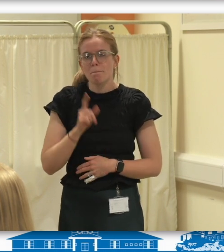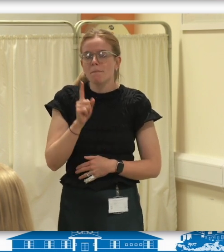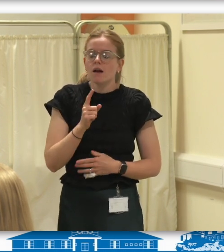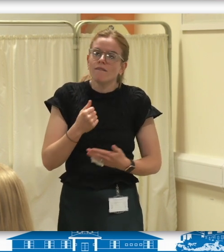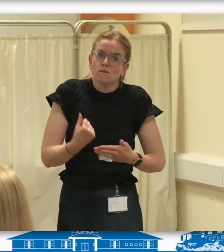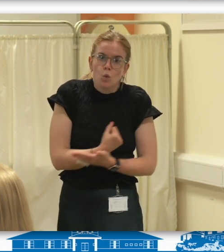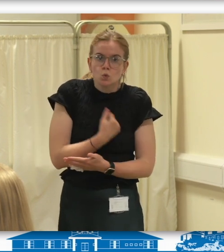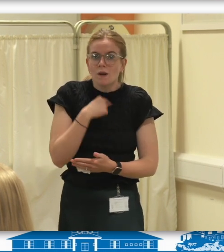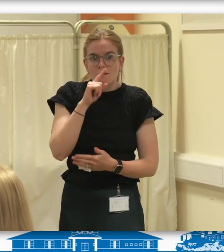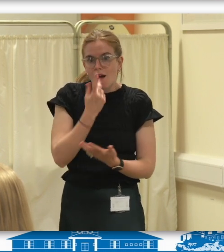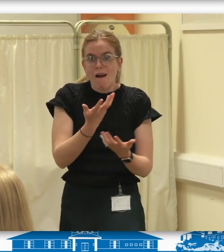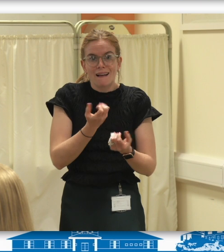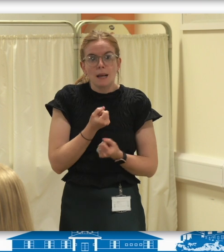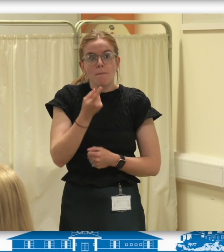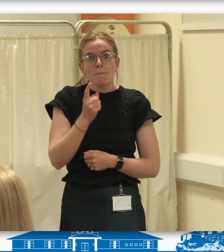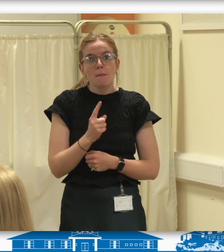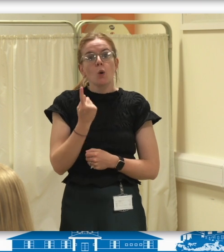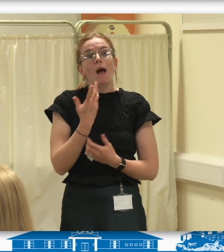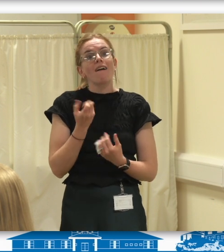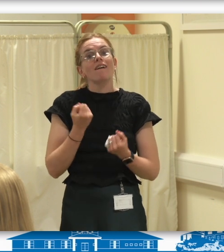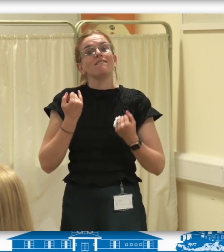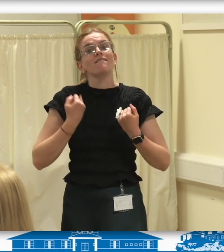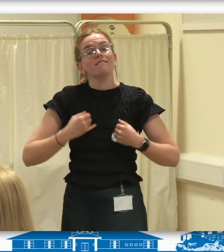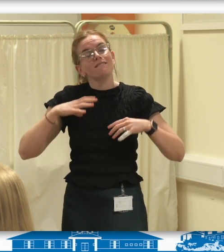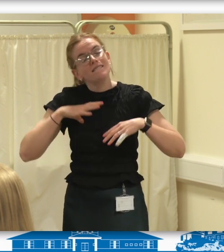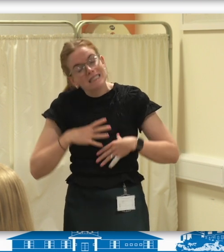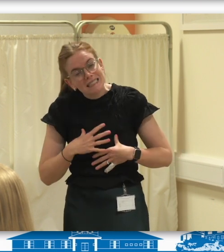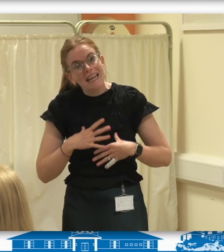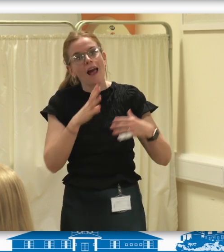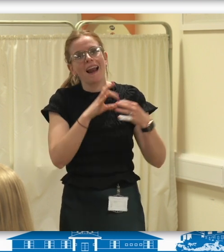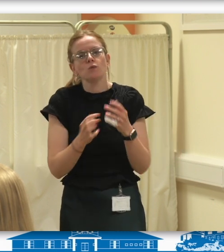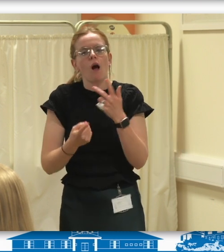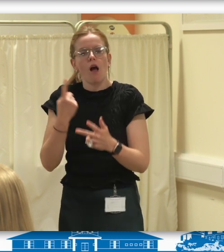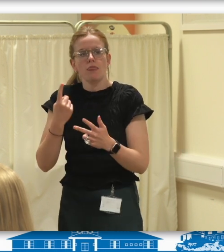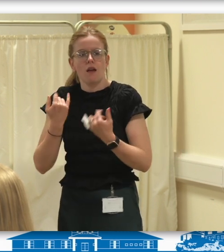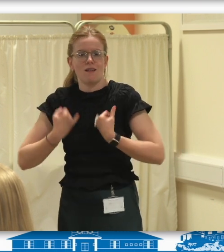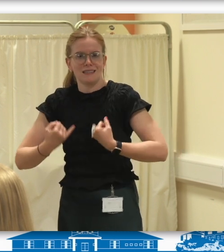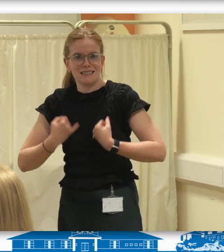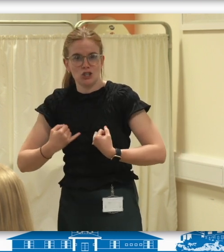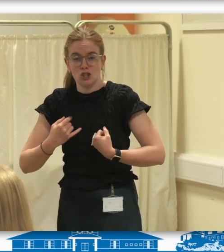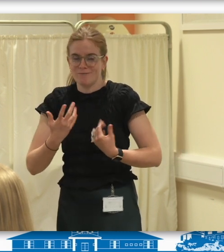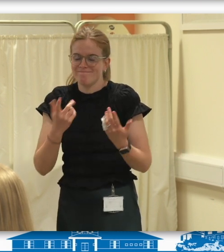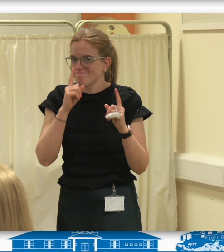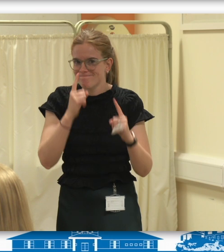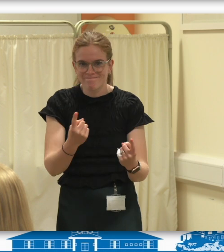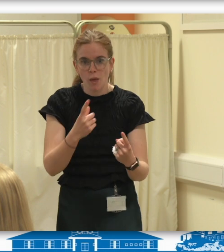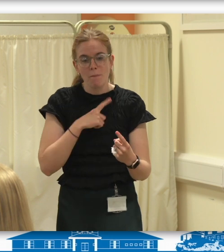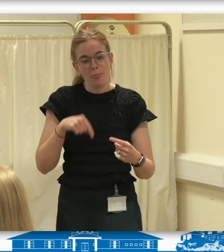to accept people who have fatigue as a symptom of another condition, as the service is only funded for a